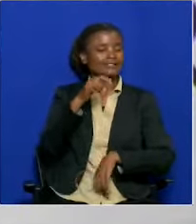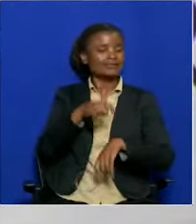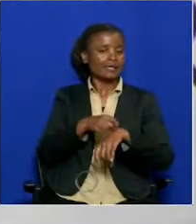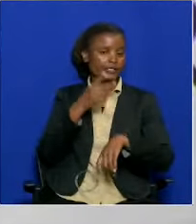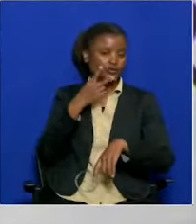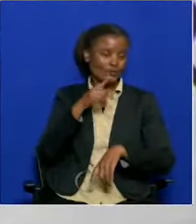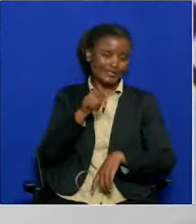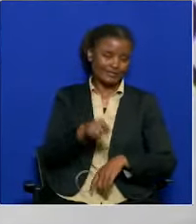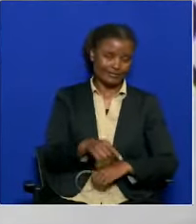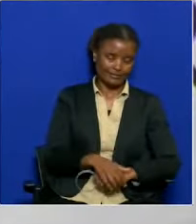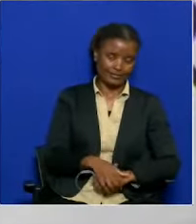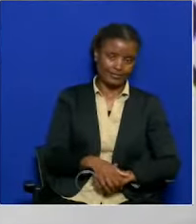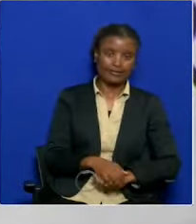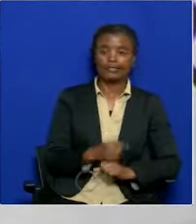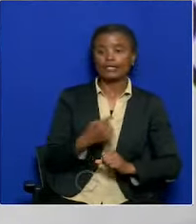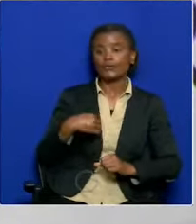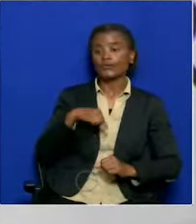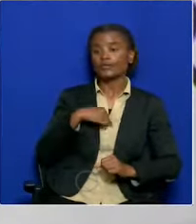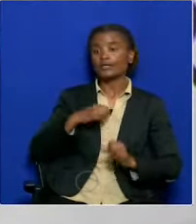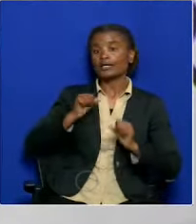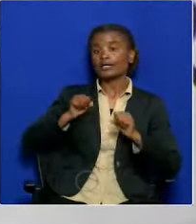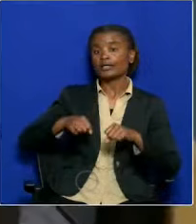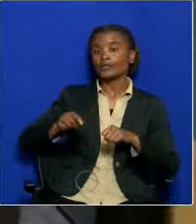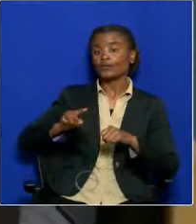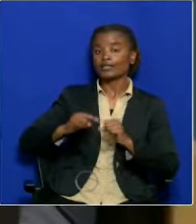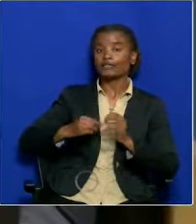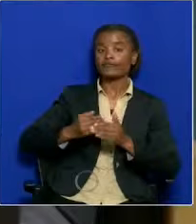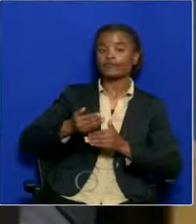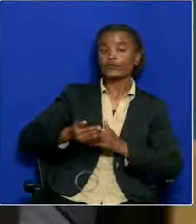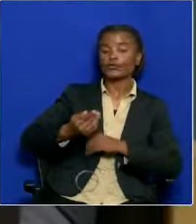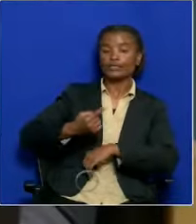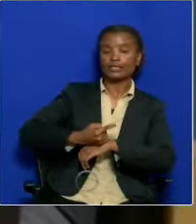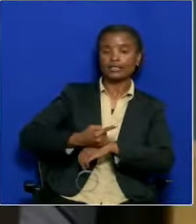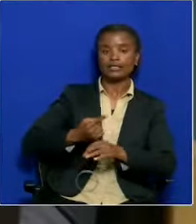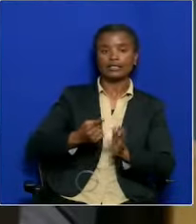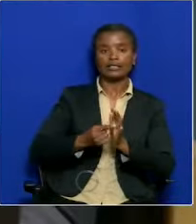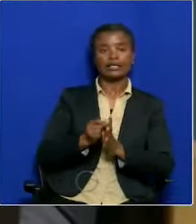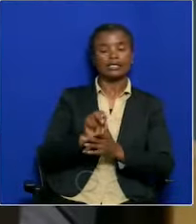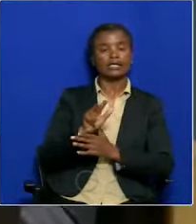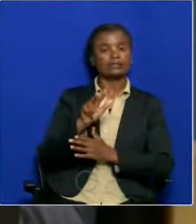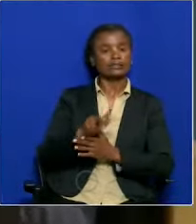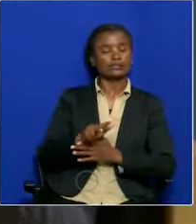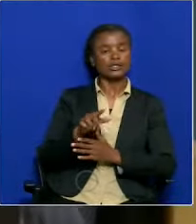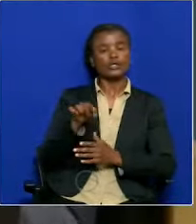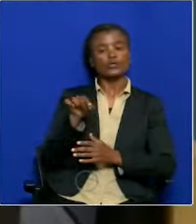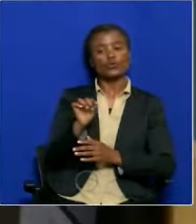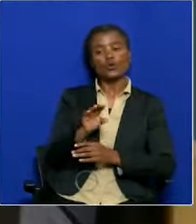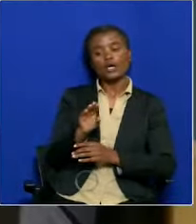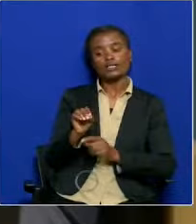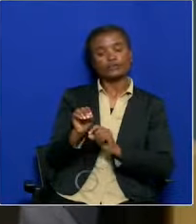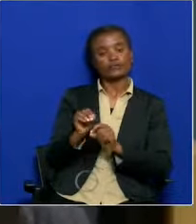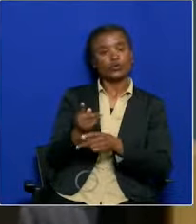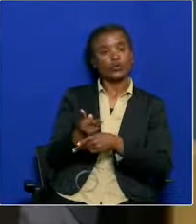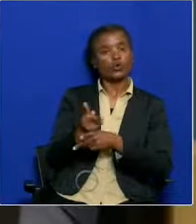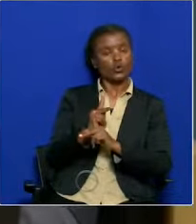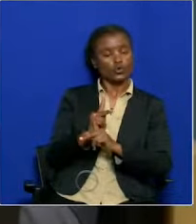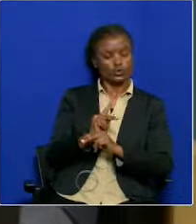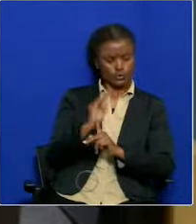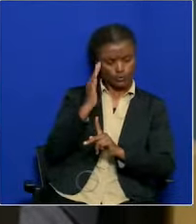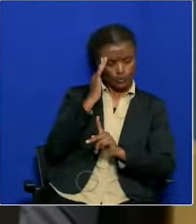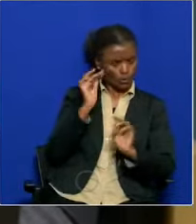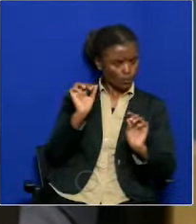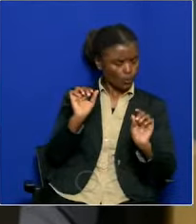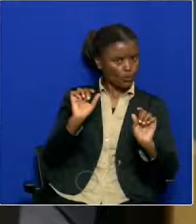the following day, on the 18th, when you ask him for a loan, you know that he's being accused of murder and fraud